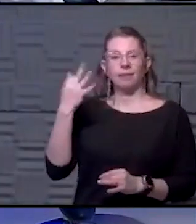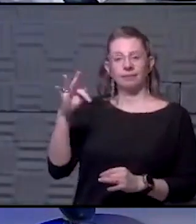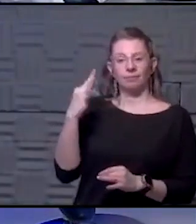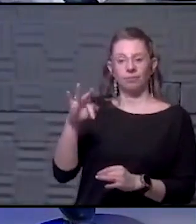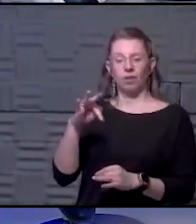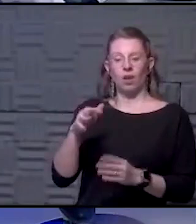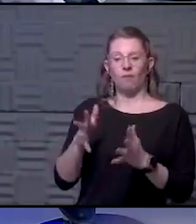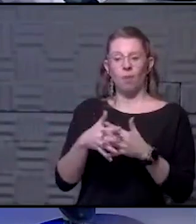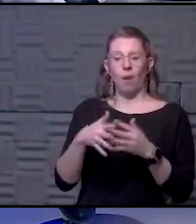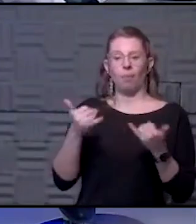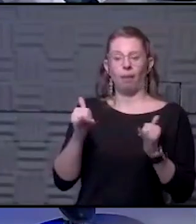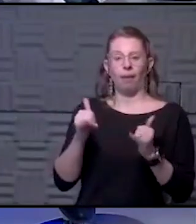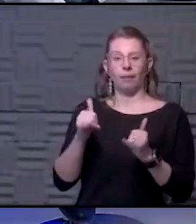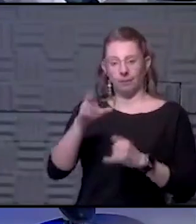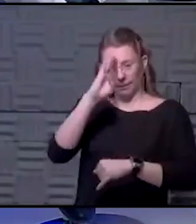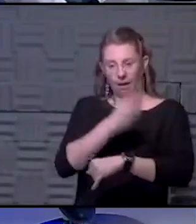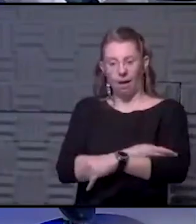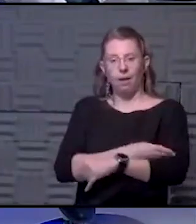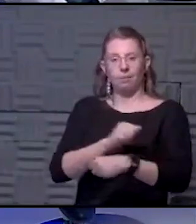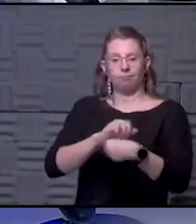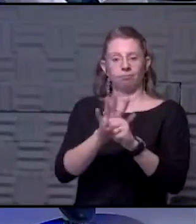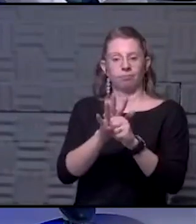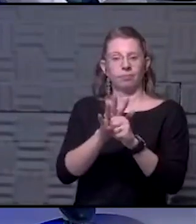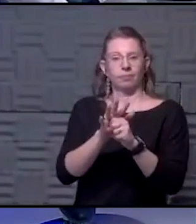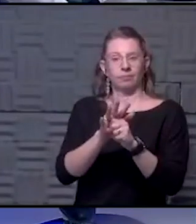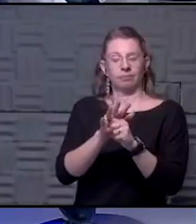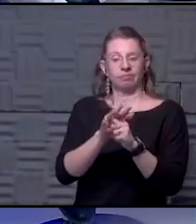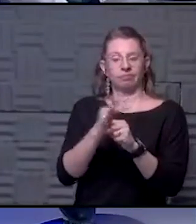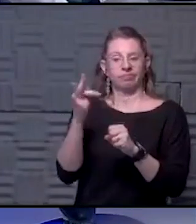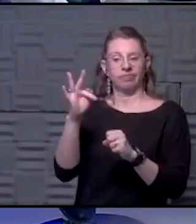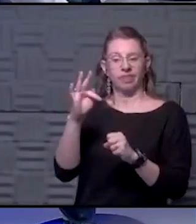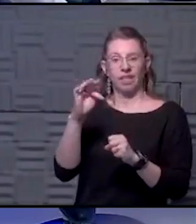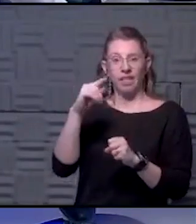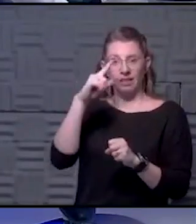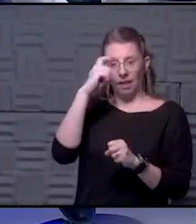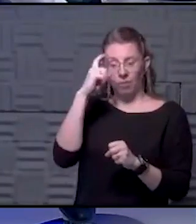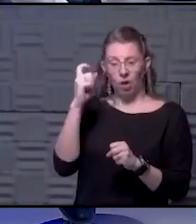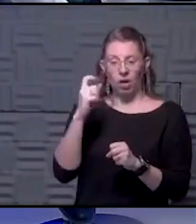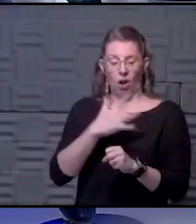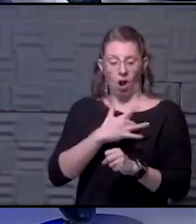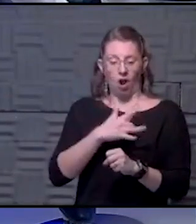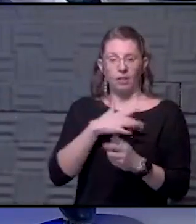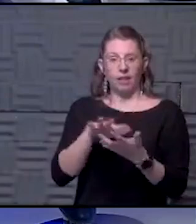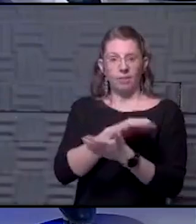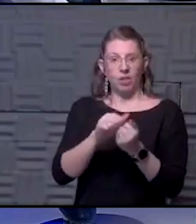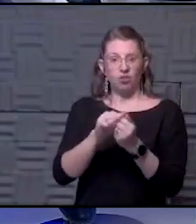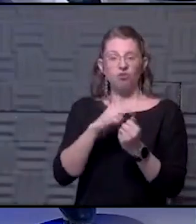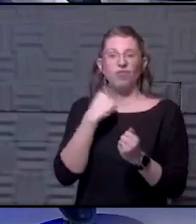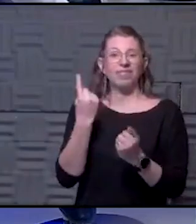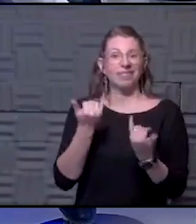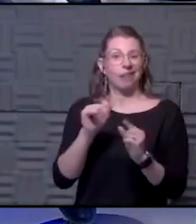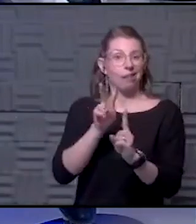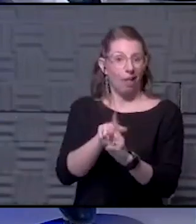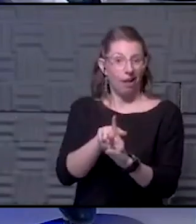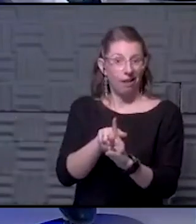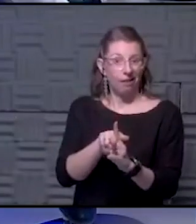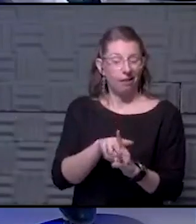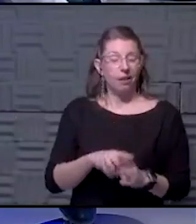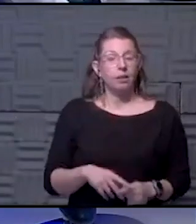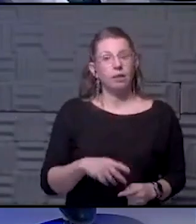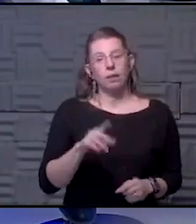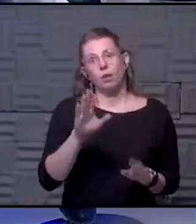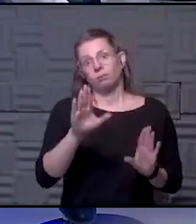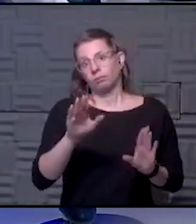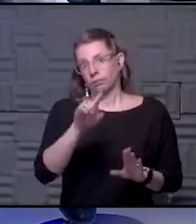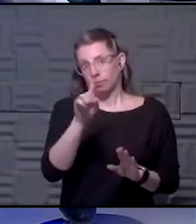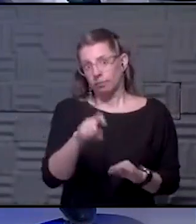playing son had COVID in the summer and was asymptomatic. Does the heart damage risk still apply? That is a great question,